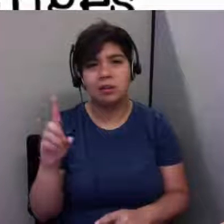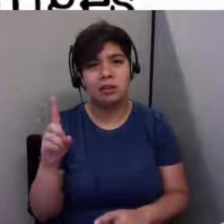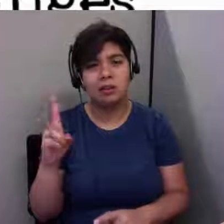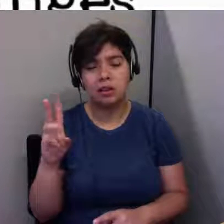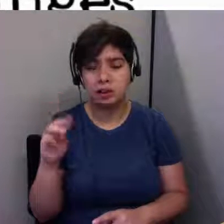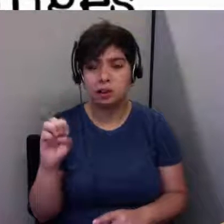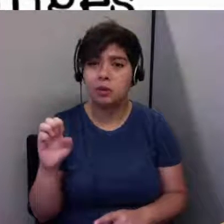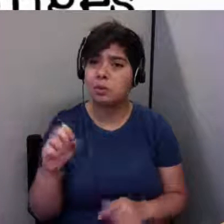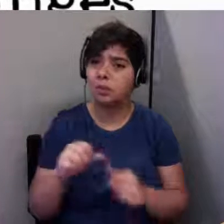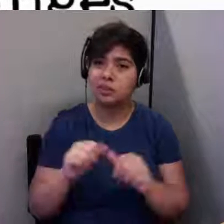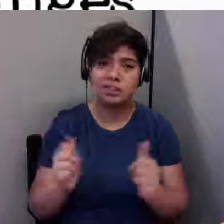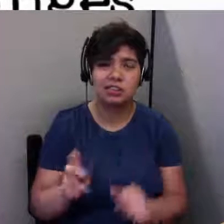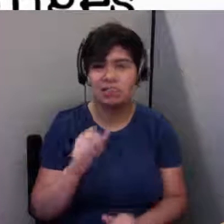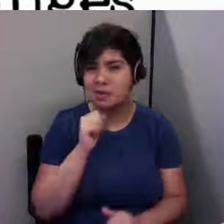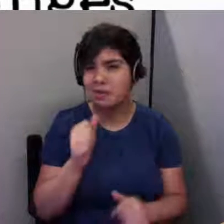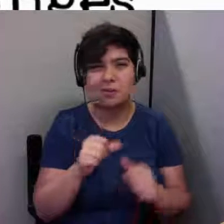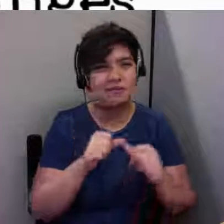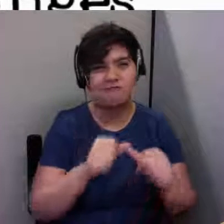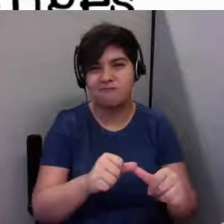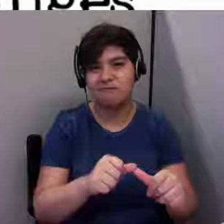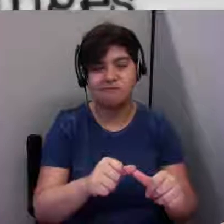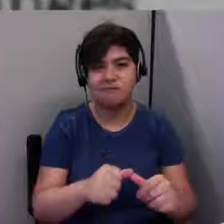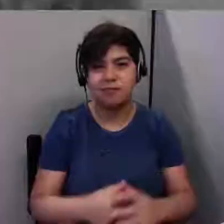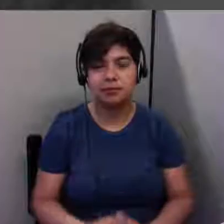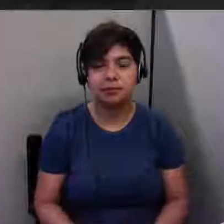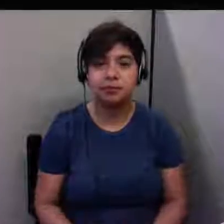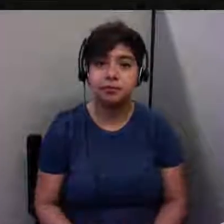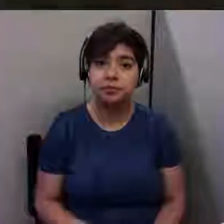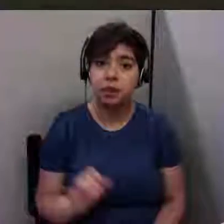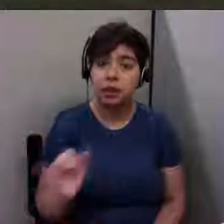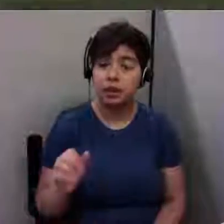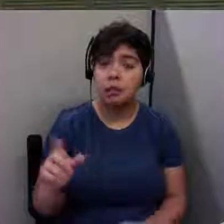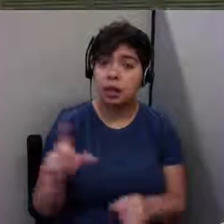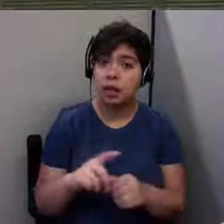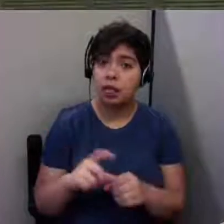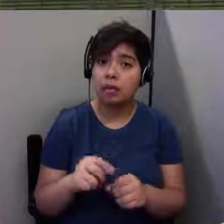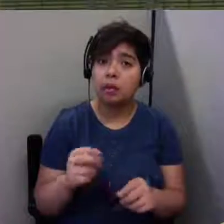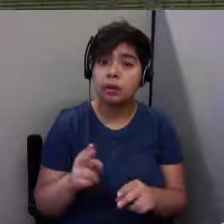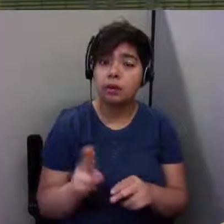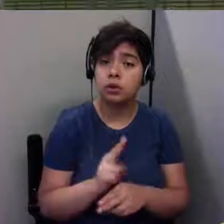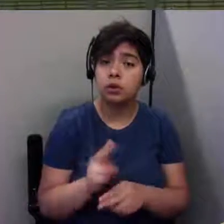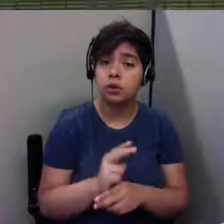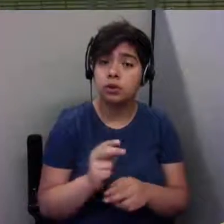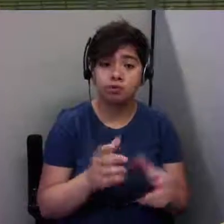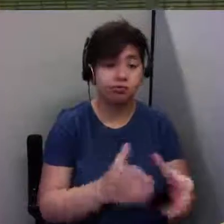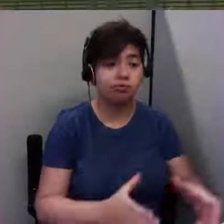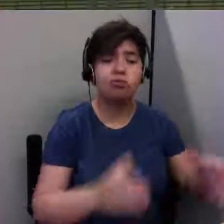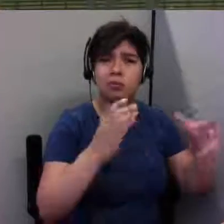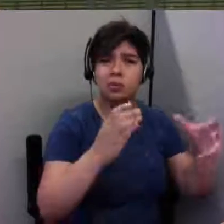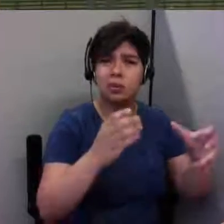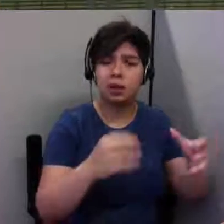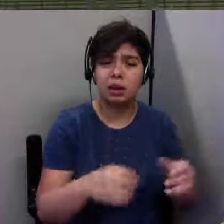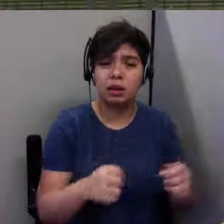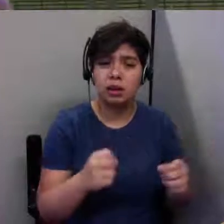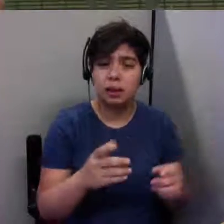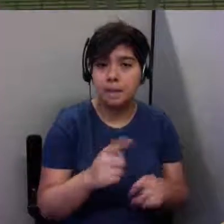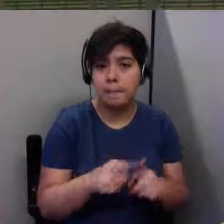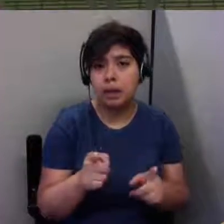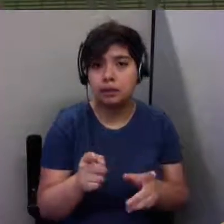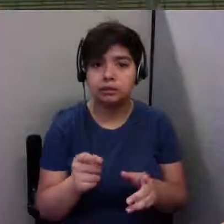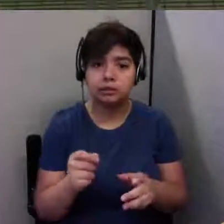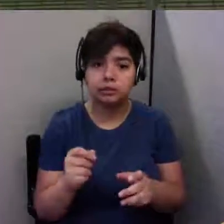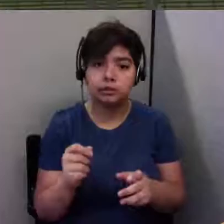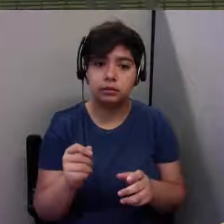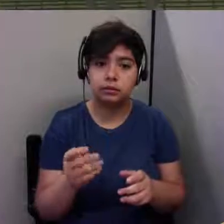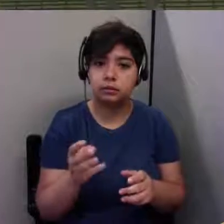or volume. Like liquids, gases take the shape of their containers. Unlike liquids,